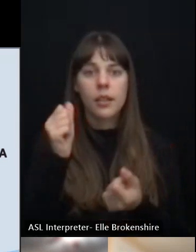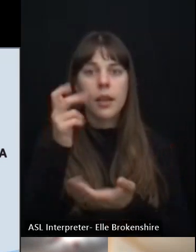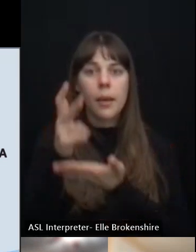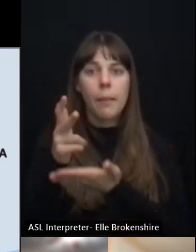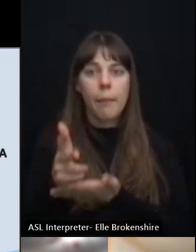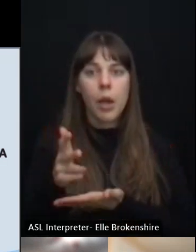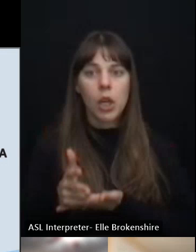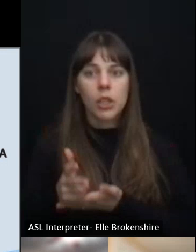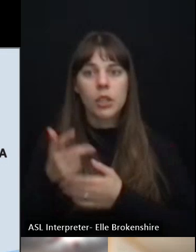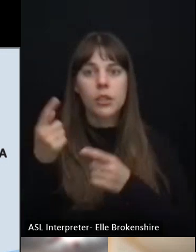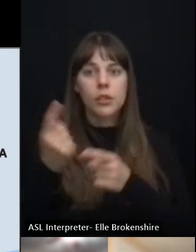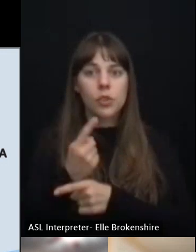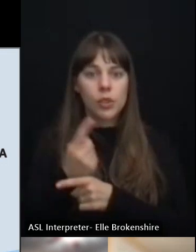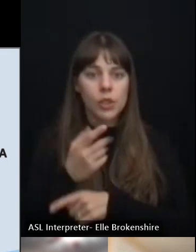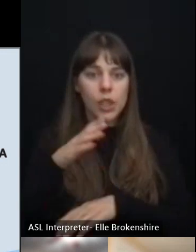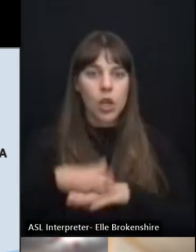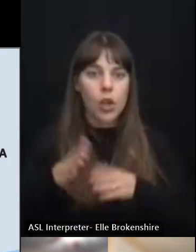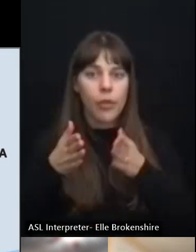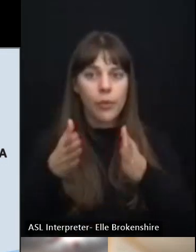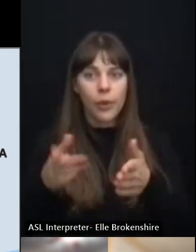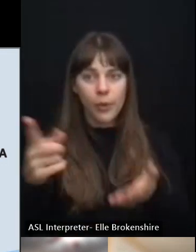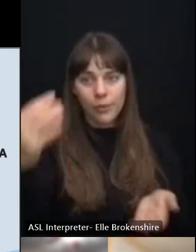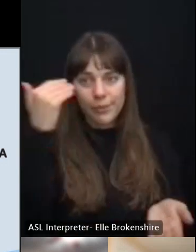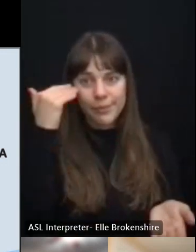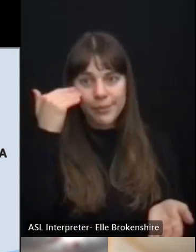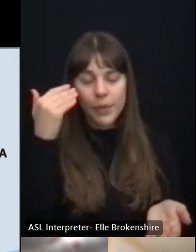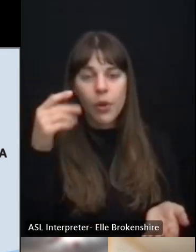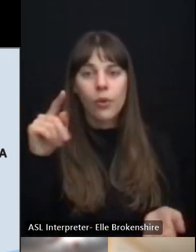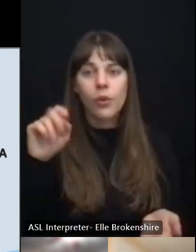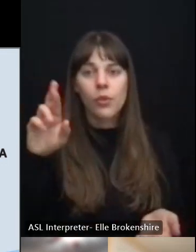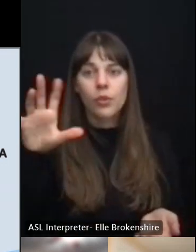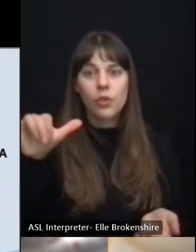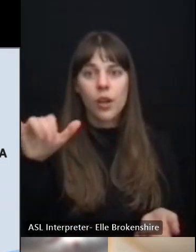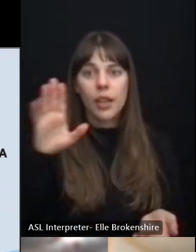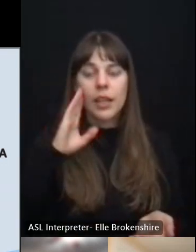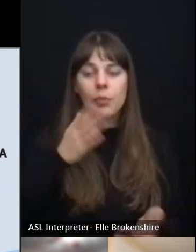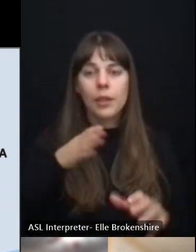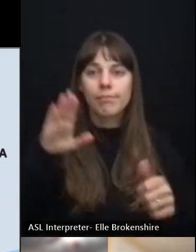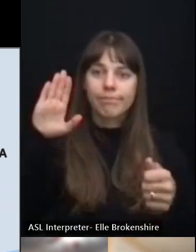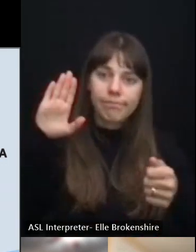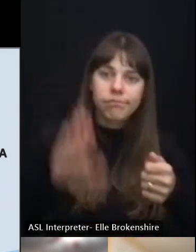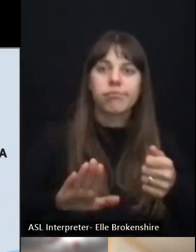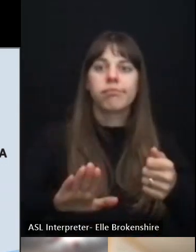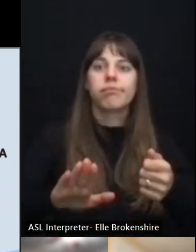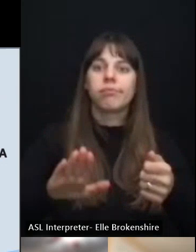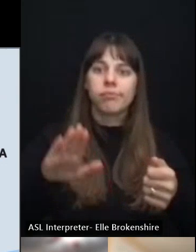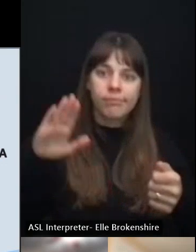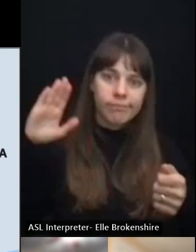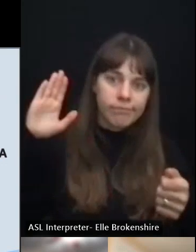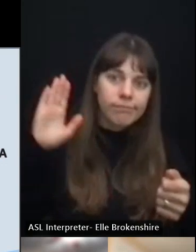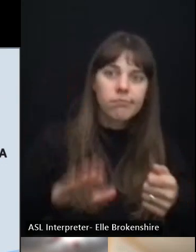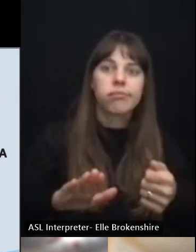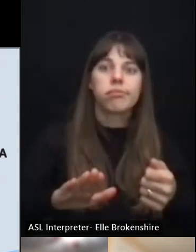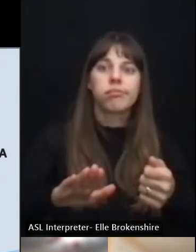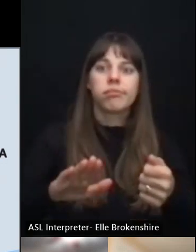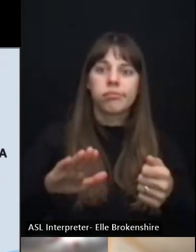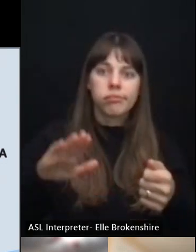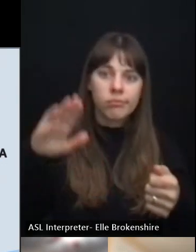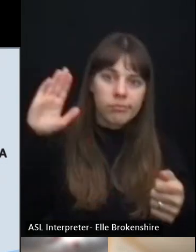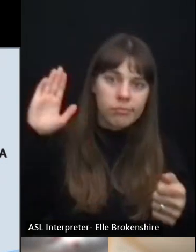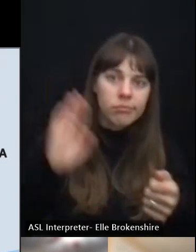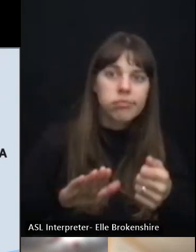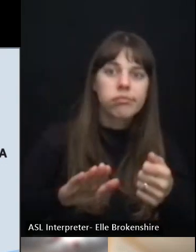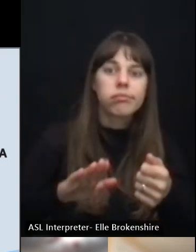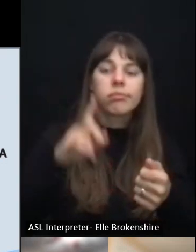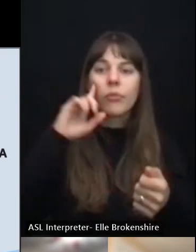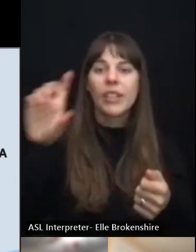correctly on the road. You know, the trolleys will lay on their horn for 10 minutes until somebody comes out and moves their